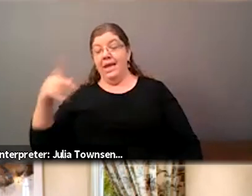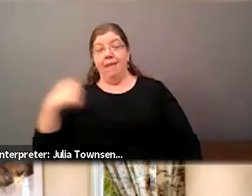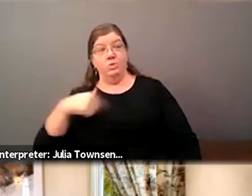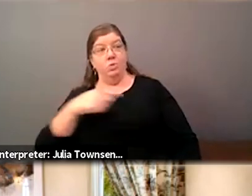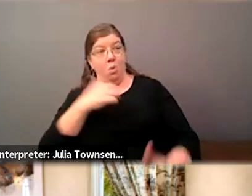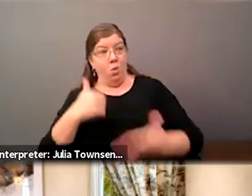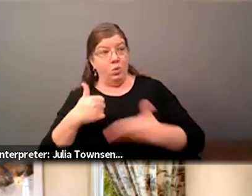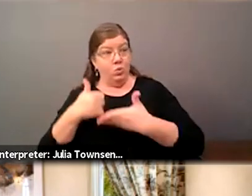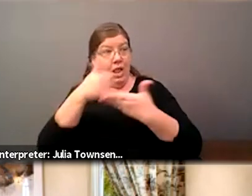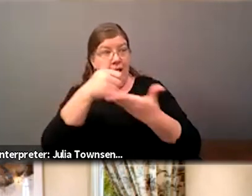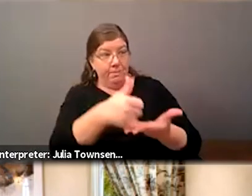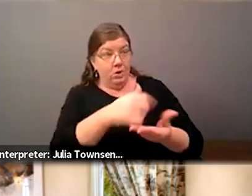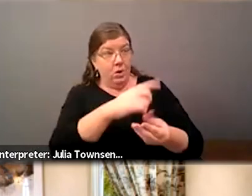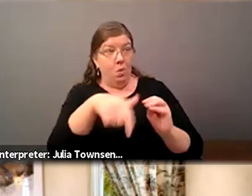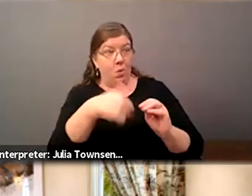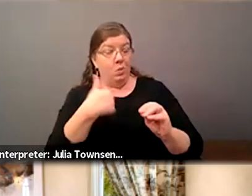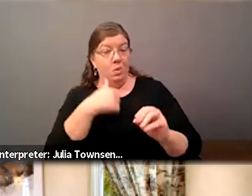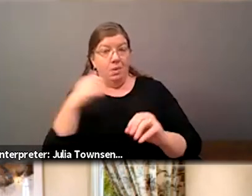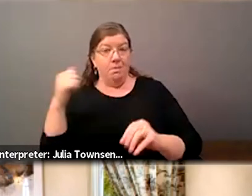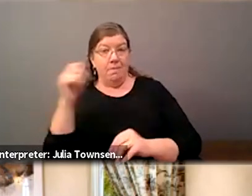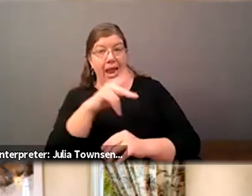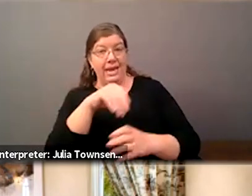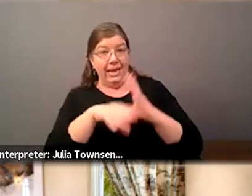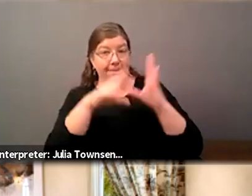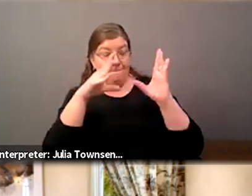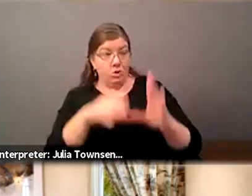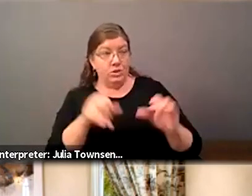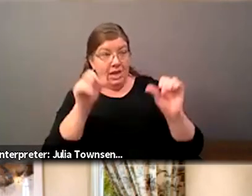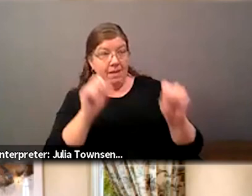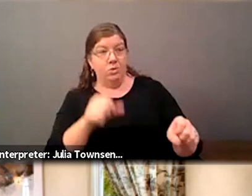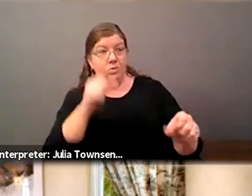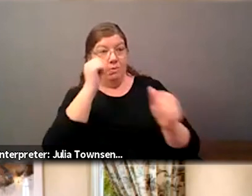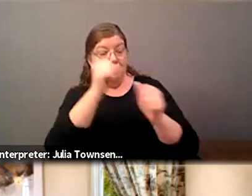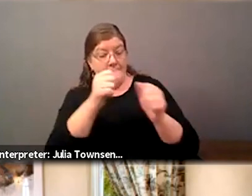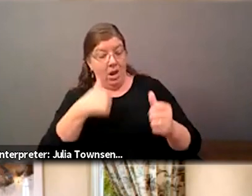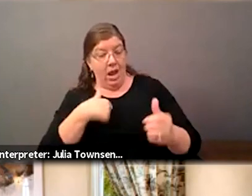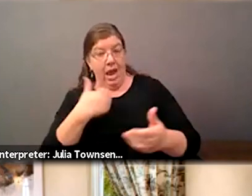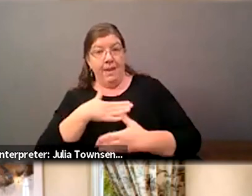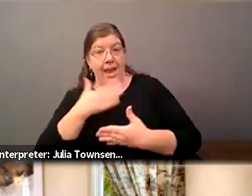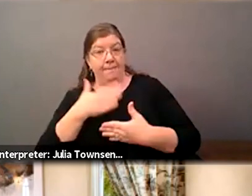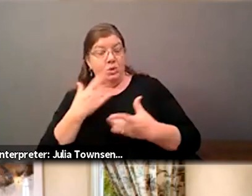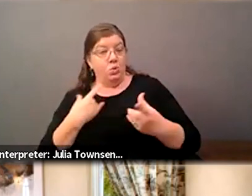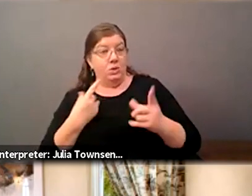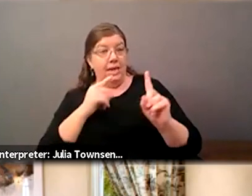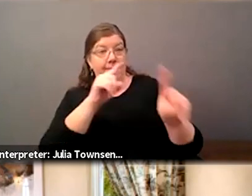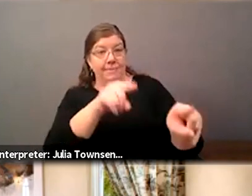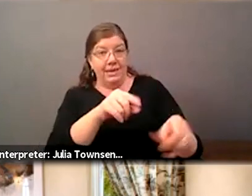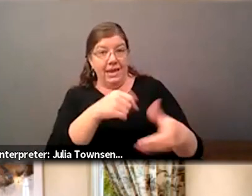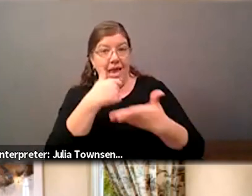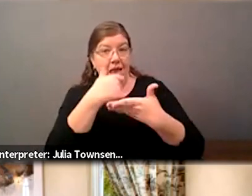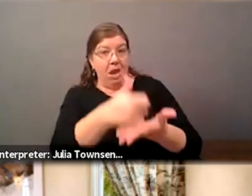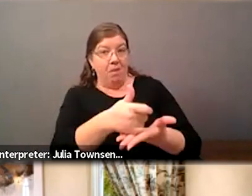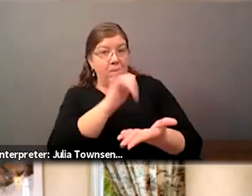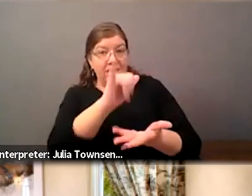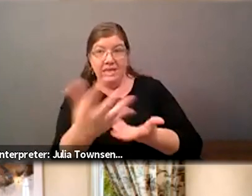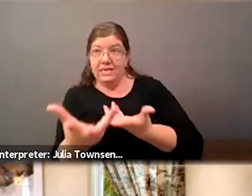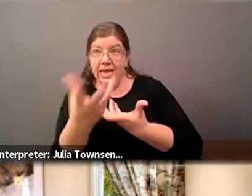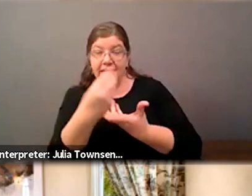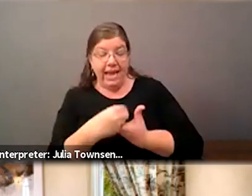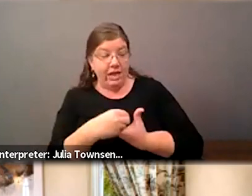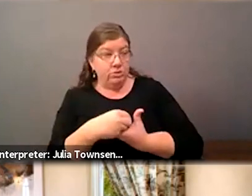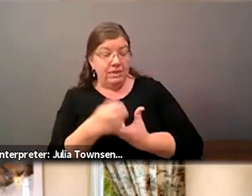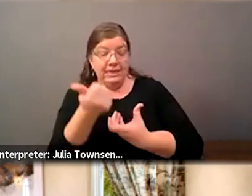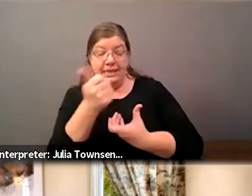we're back to being able to be in person please keep me in mind i'm happy to come in and help with this engagement and